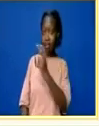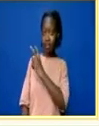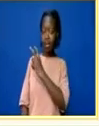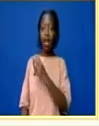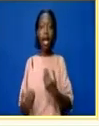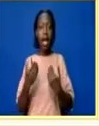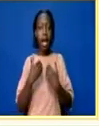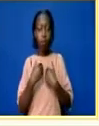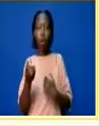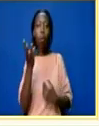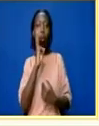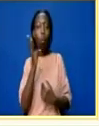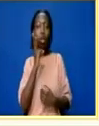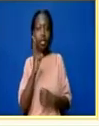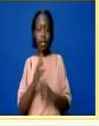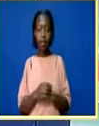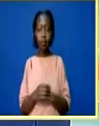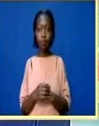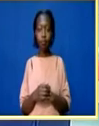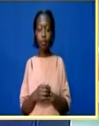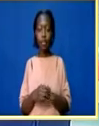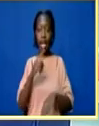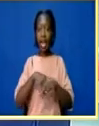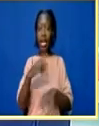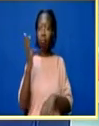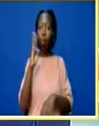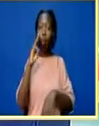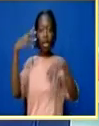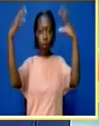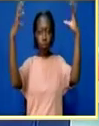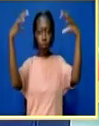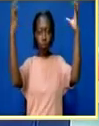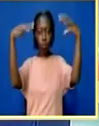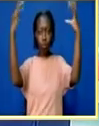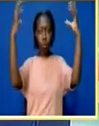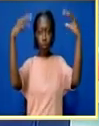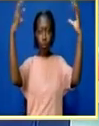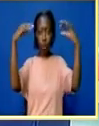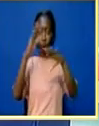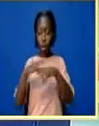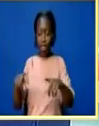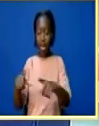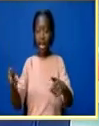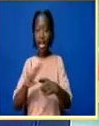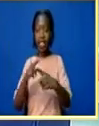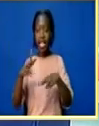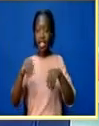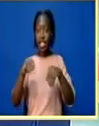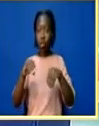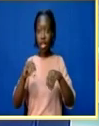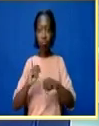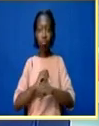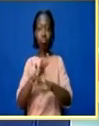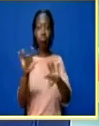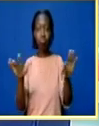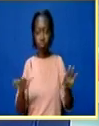water droplet hits the ground. Mm. Once it hits the ground, mm-hmm. the soil particles are thrown up in the air. Yes.